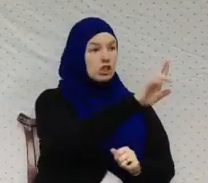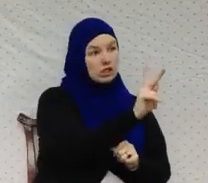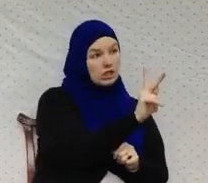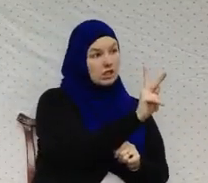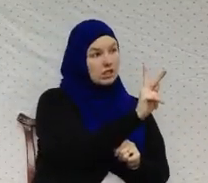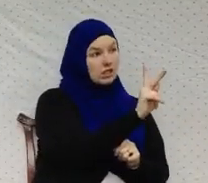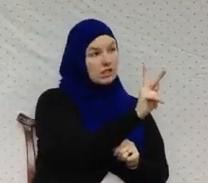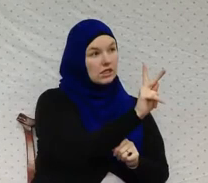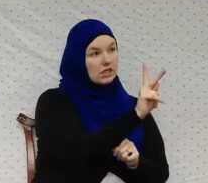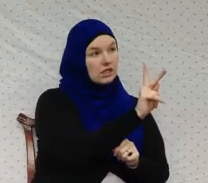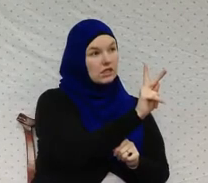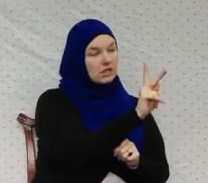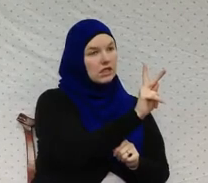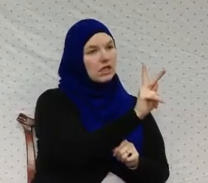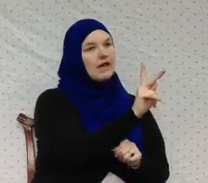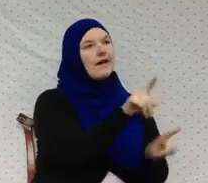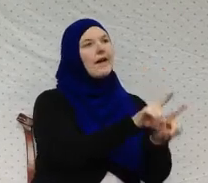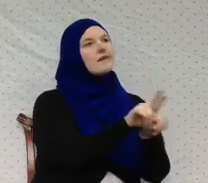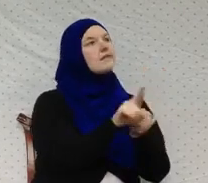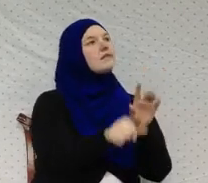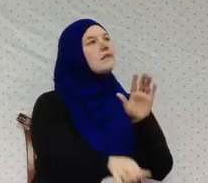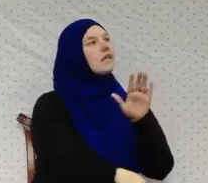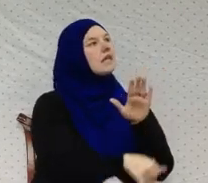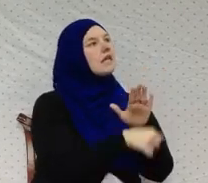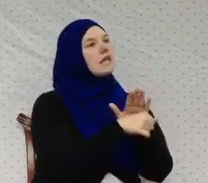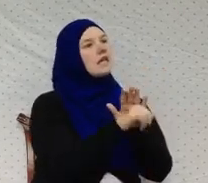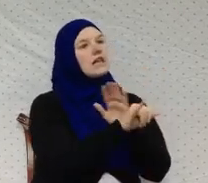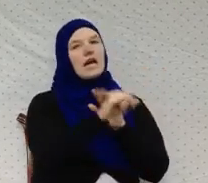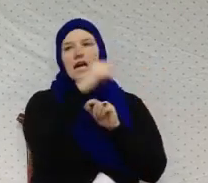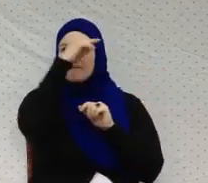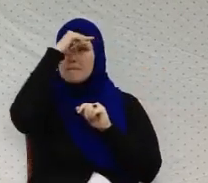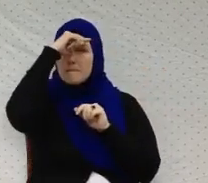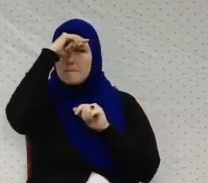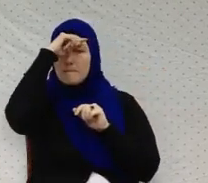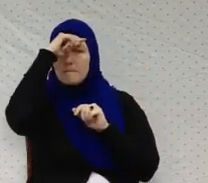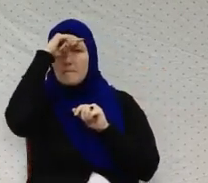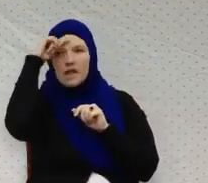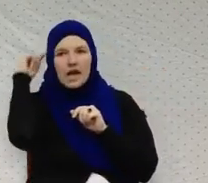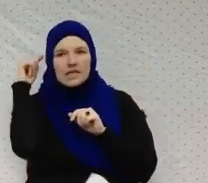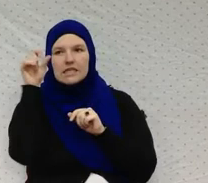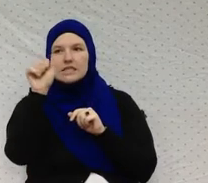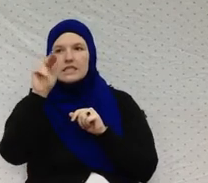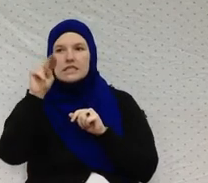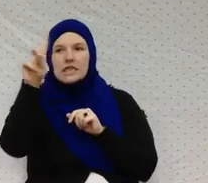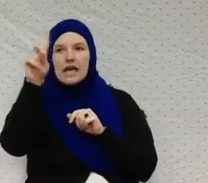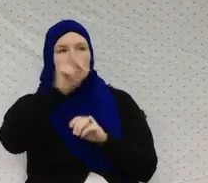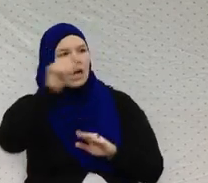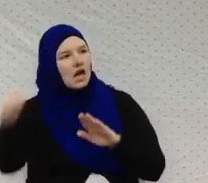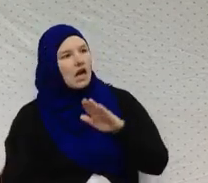that shirk is as hidden as a black grain of